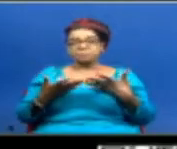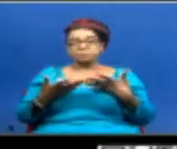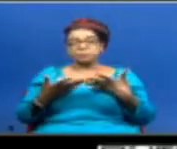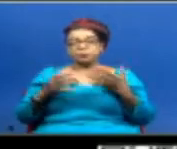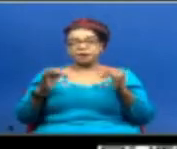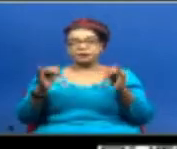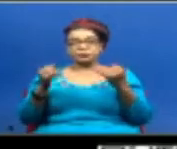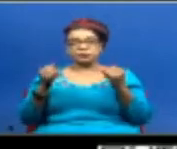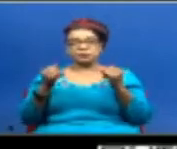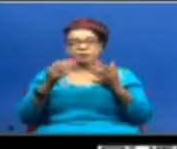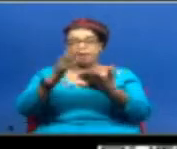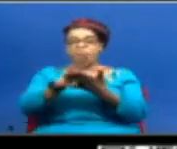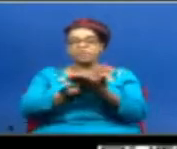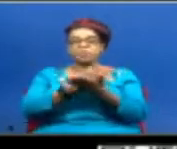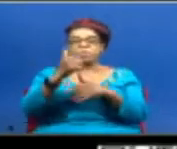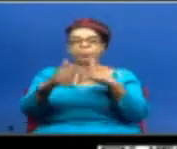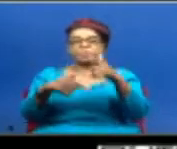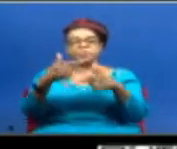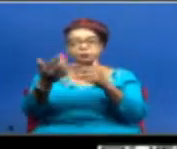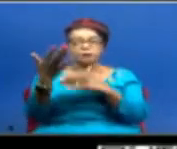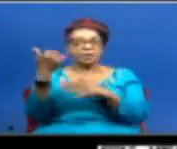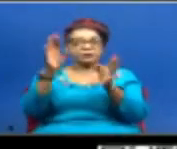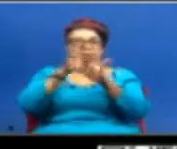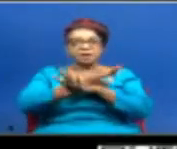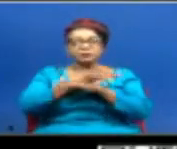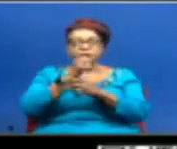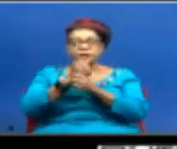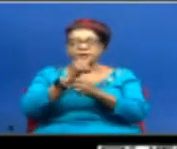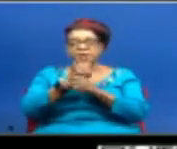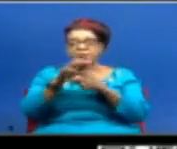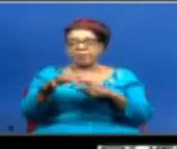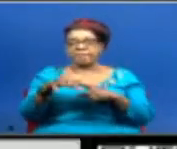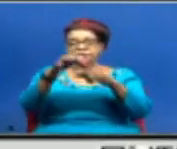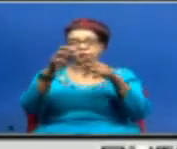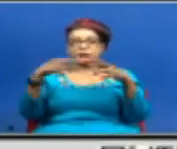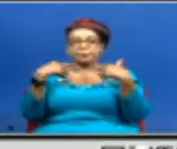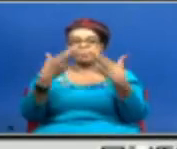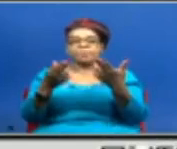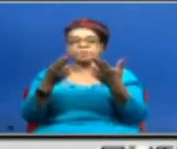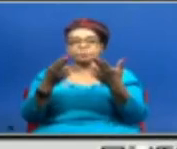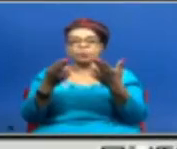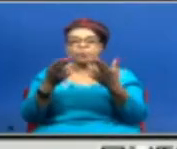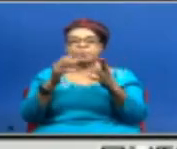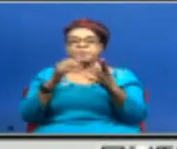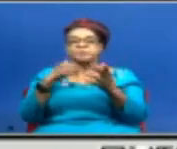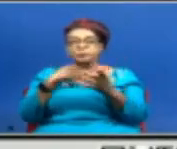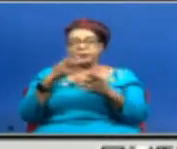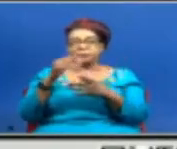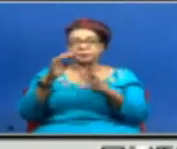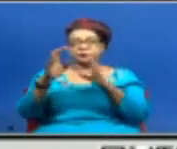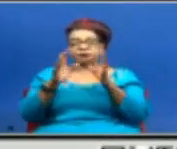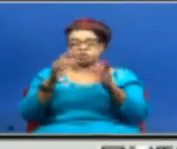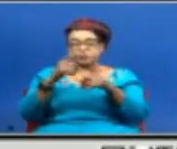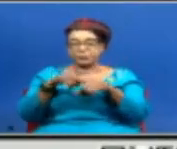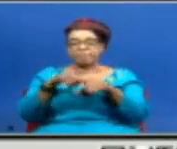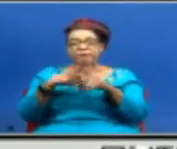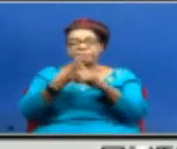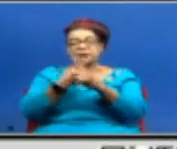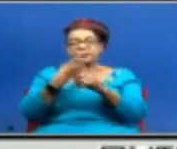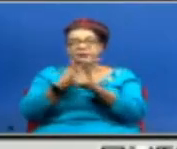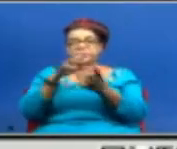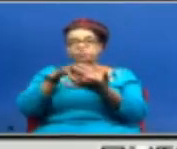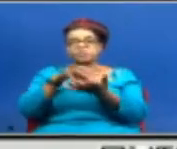Past. Before we continue, last night we ran a special report on police communications during various incidents.